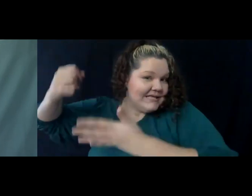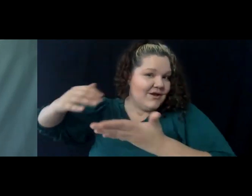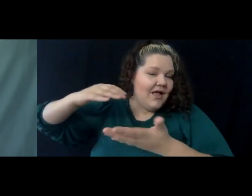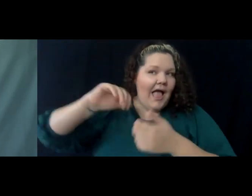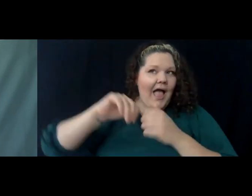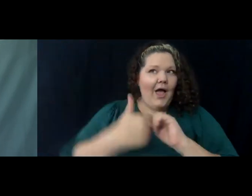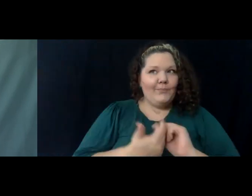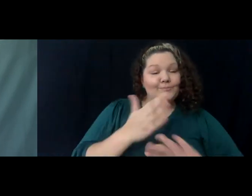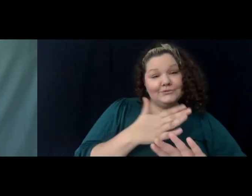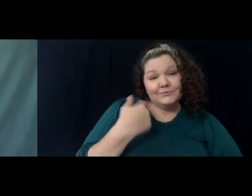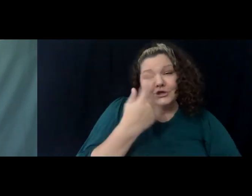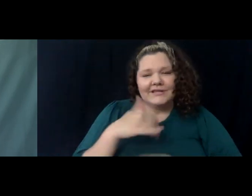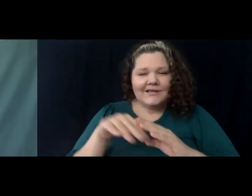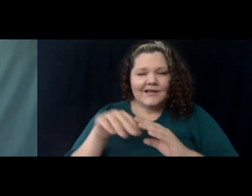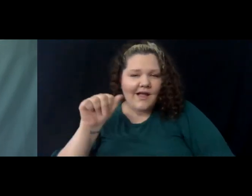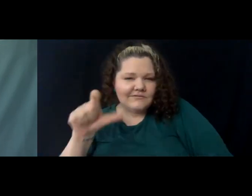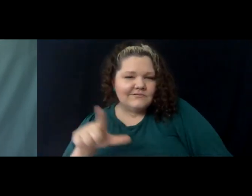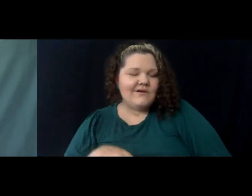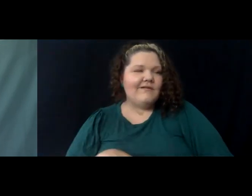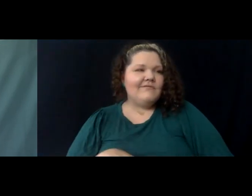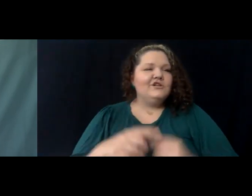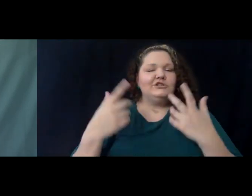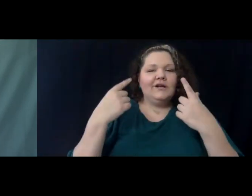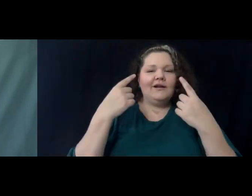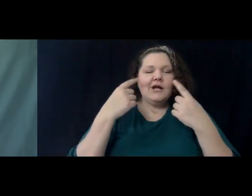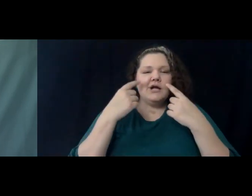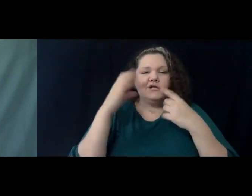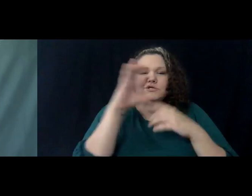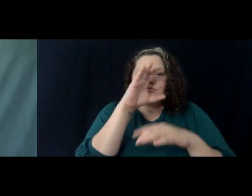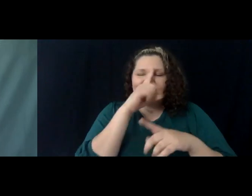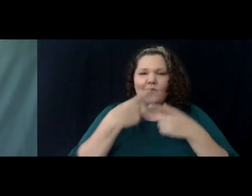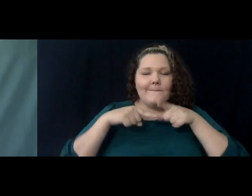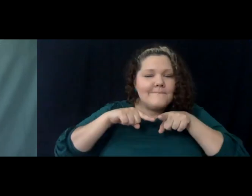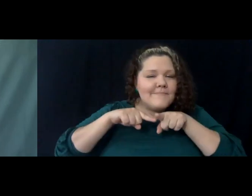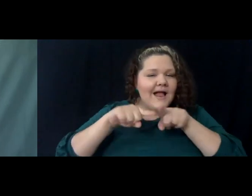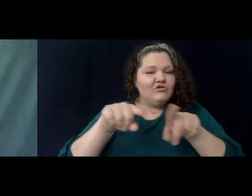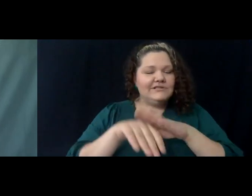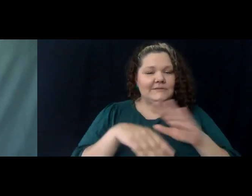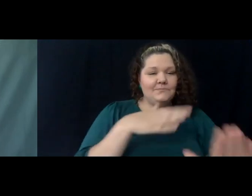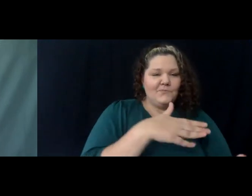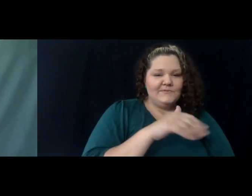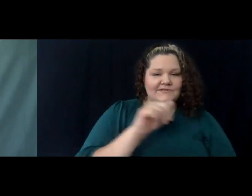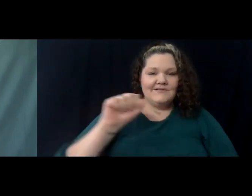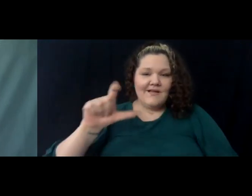She shows what it looks like. She may draw it.